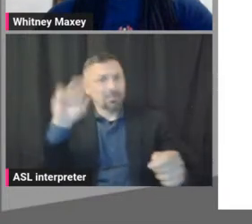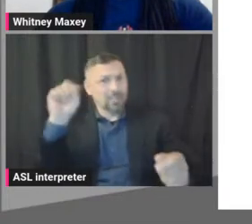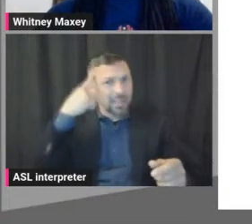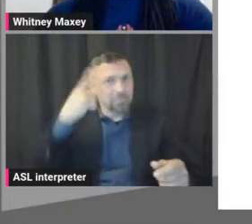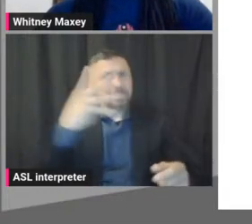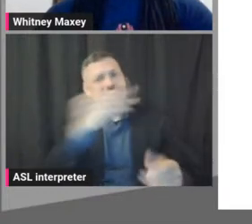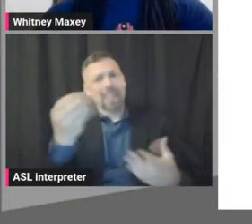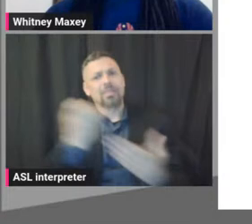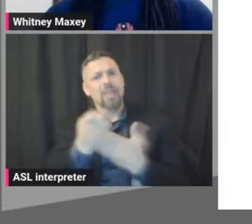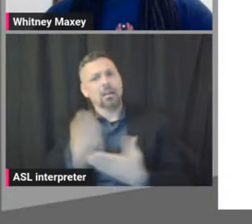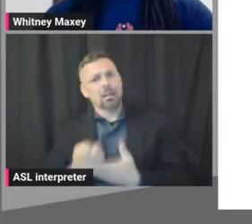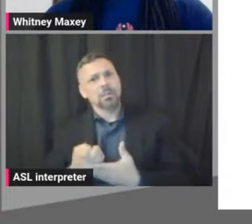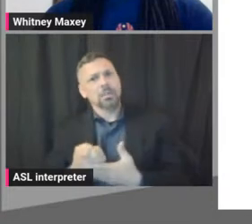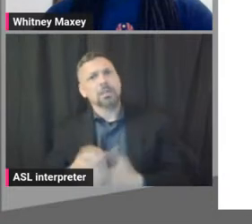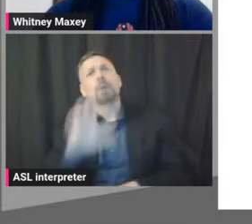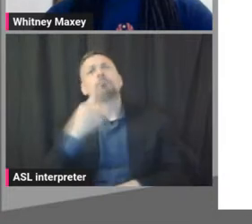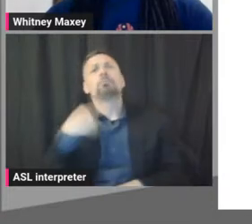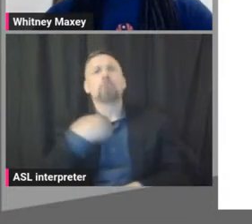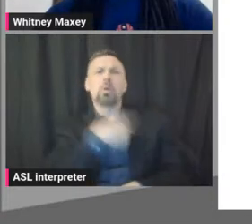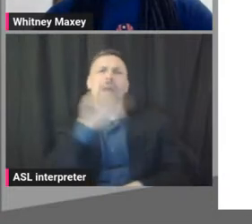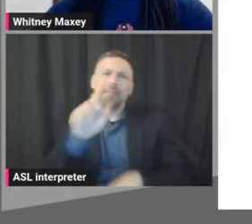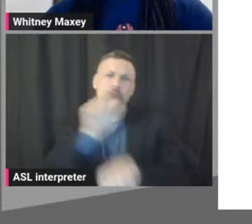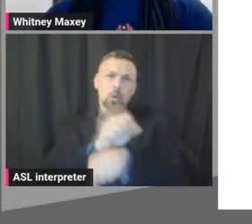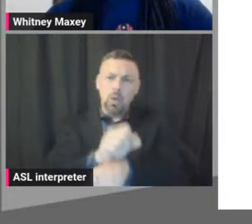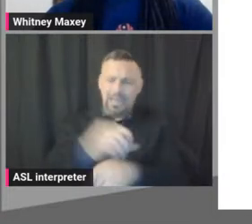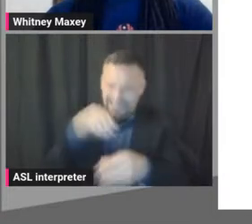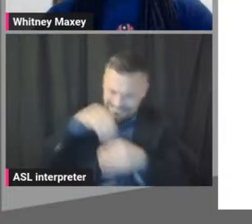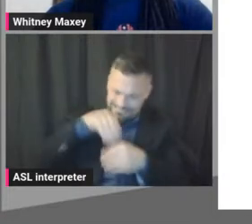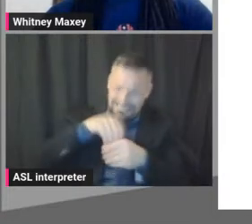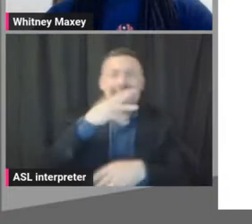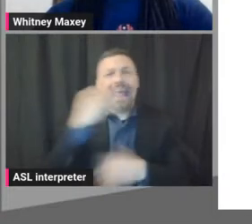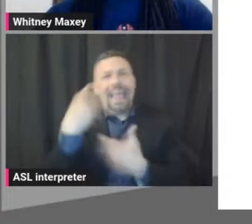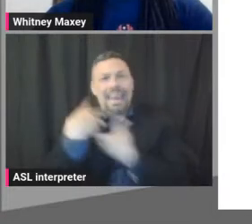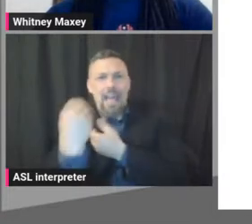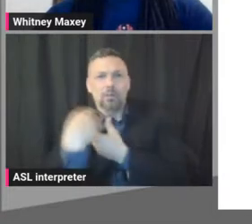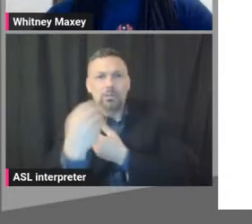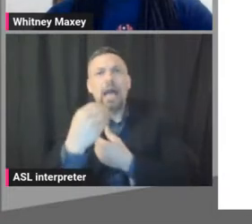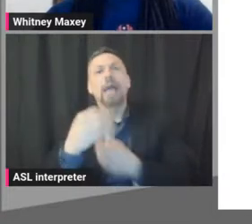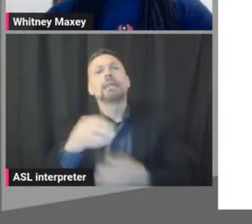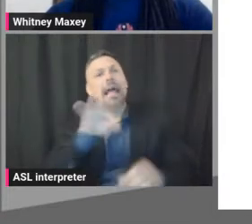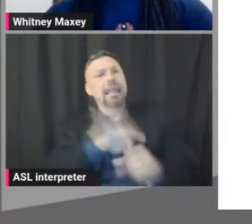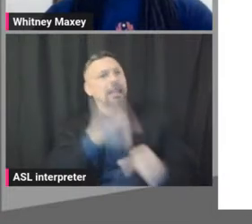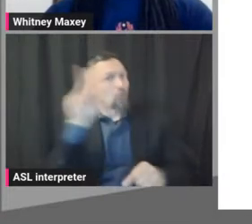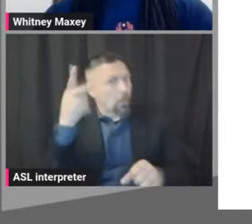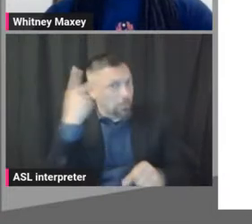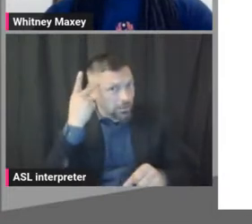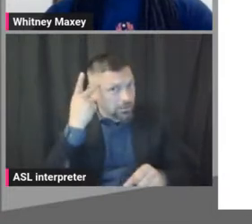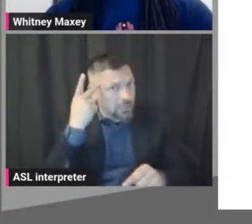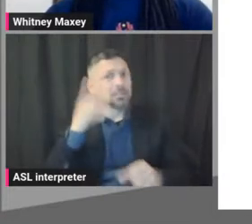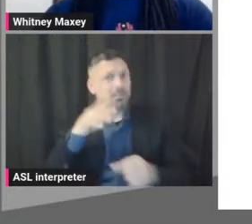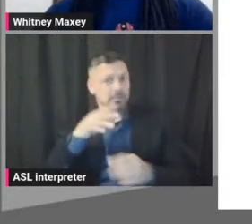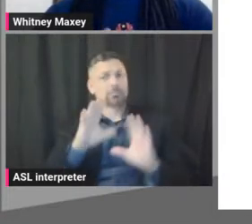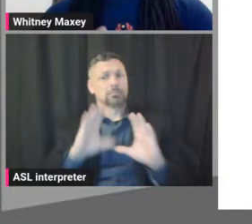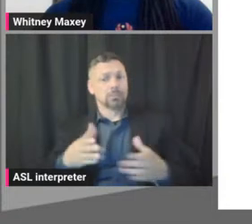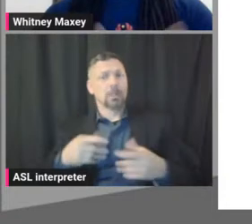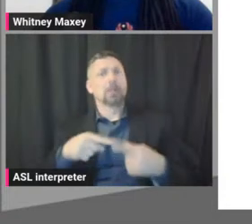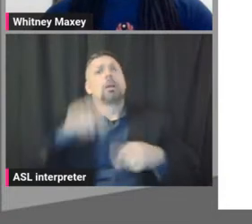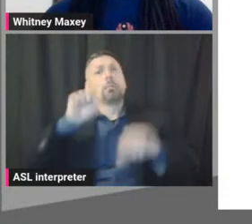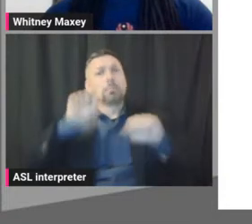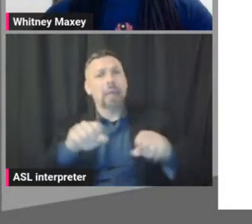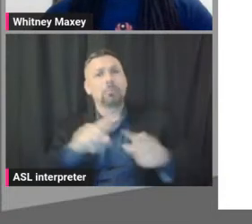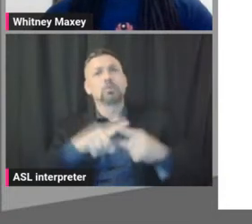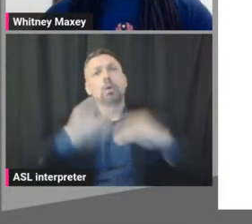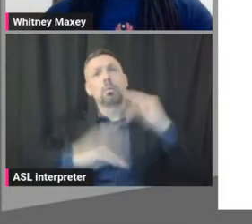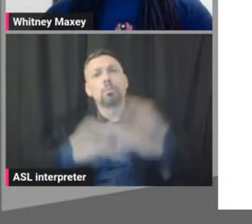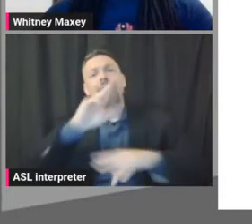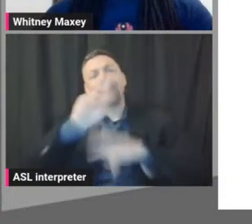economy. We'll need to work both inside and outside electoral politics in order to build the